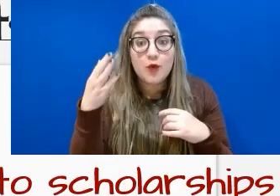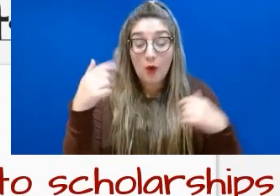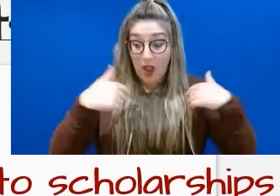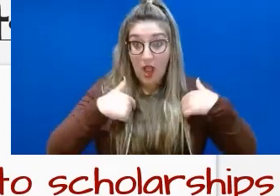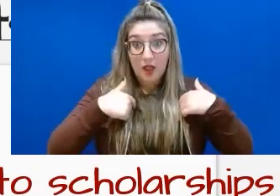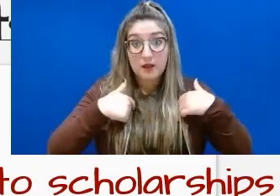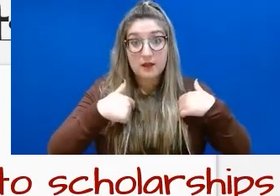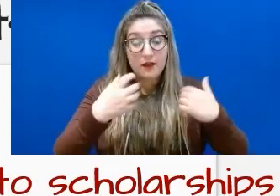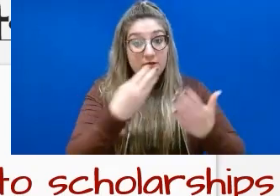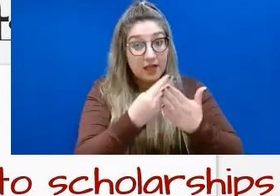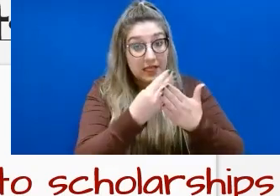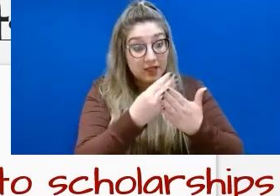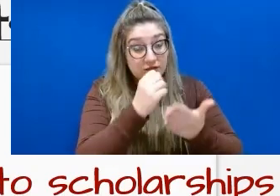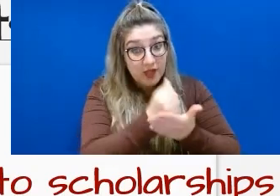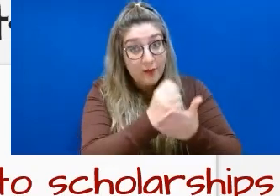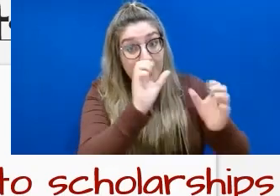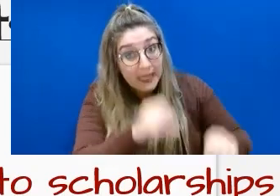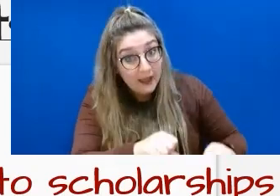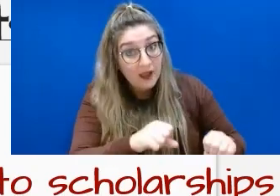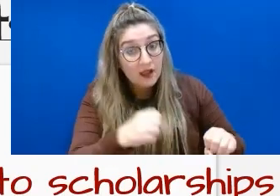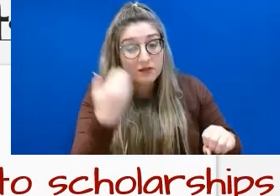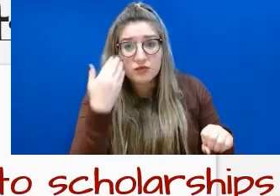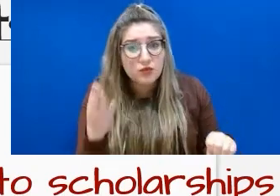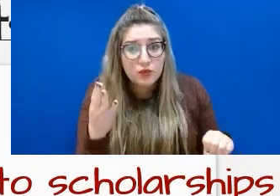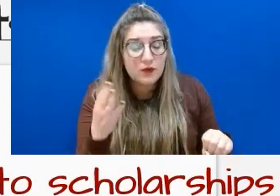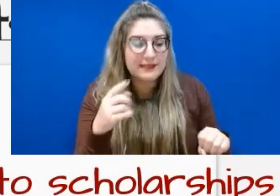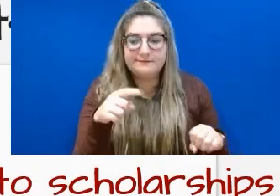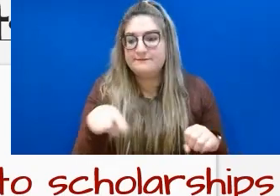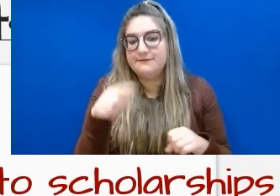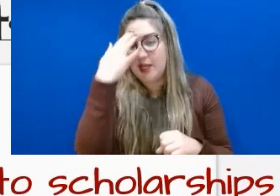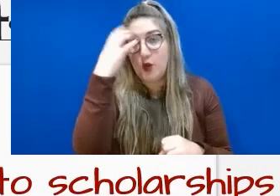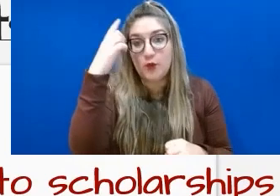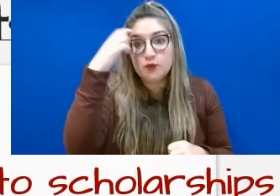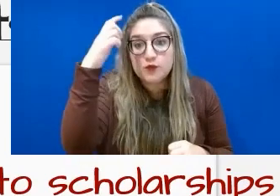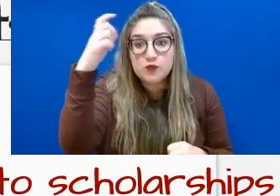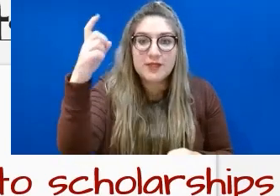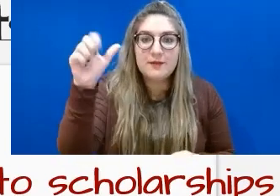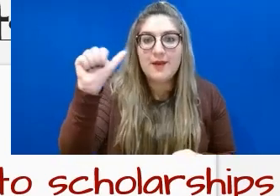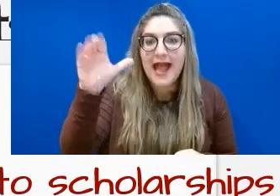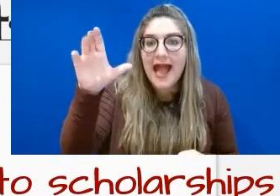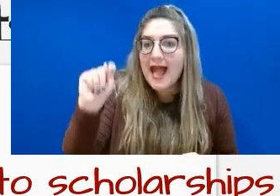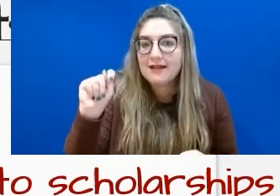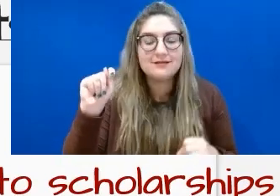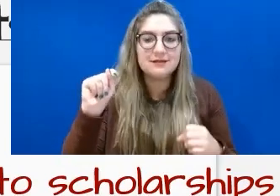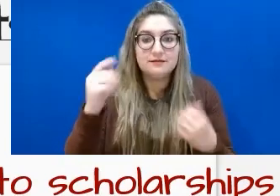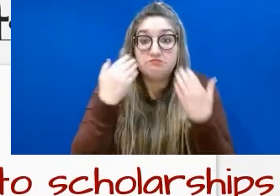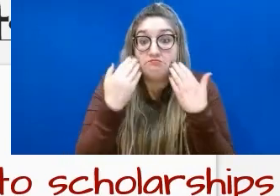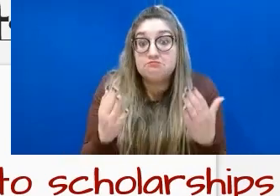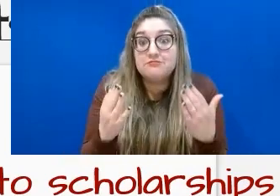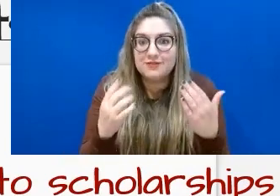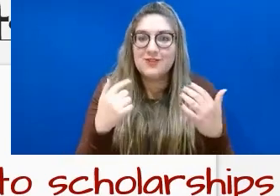that they can apply for the Dream Act. They do not know that there's scholarship for them. And it's something that we work on the center to bring them